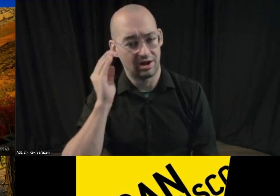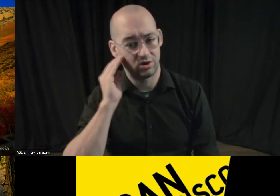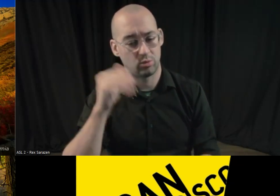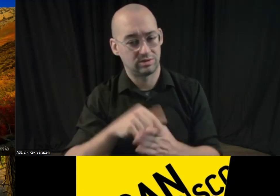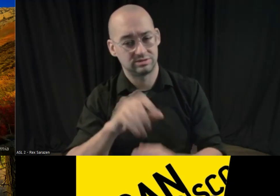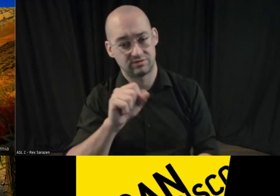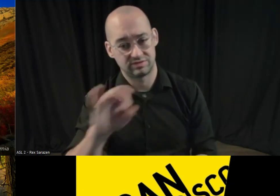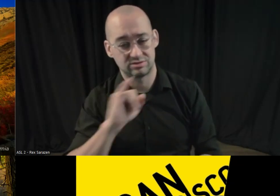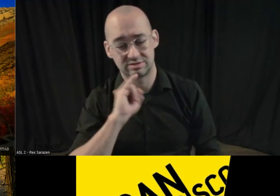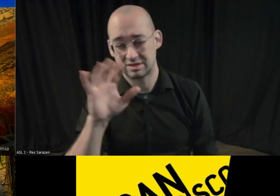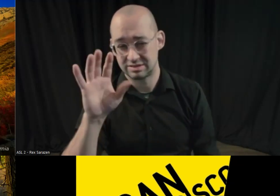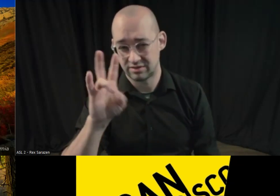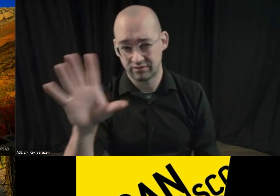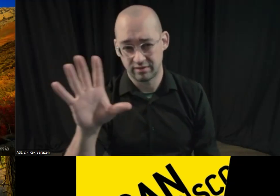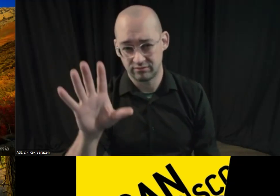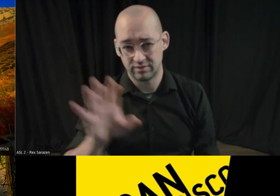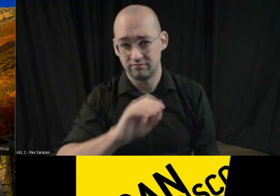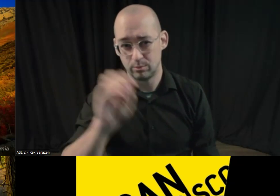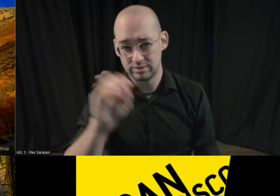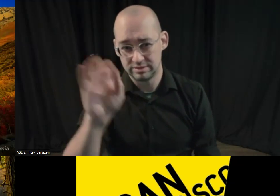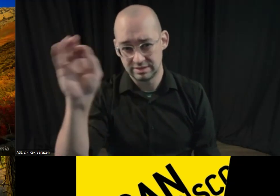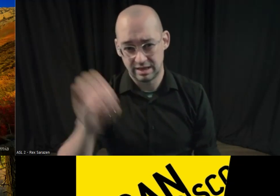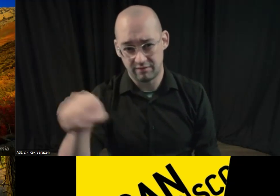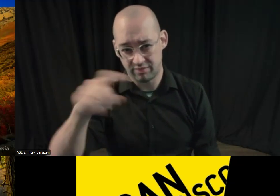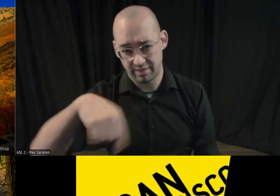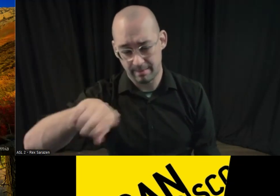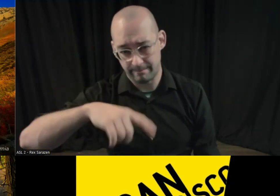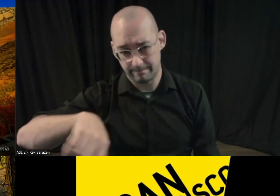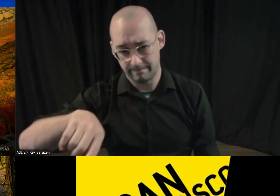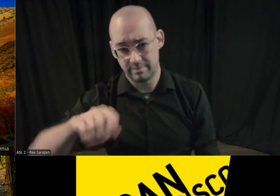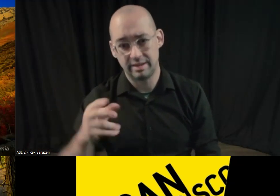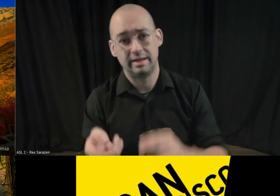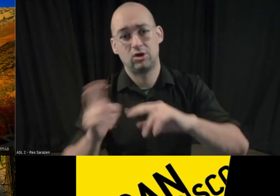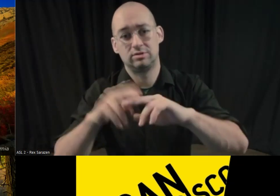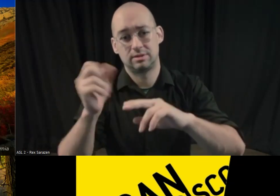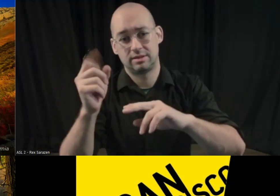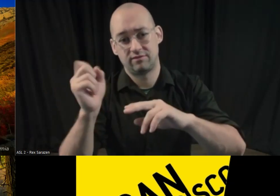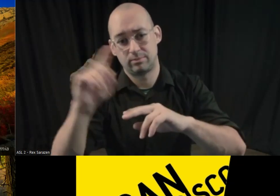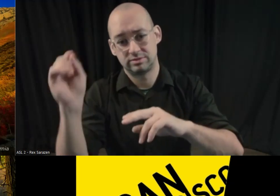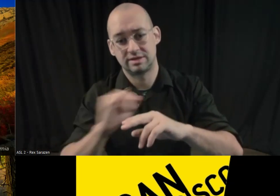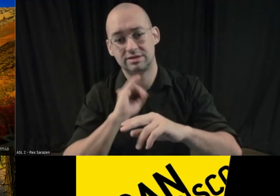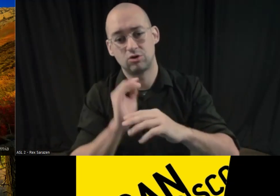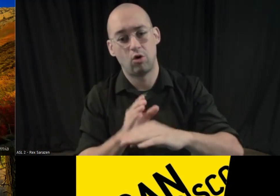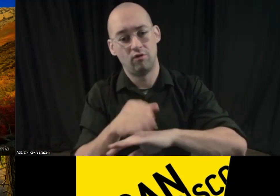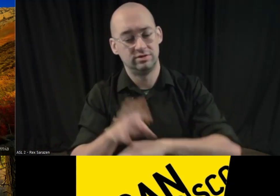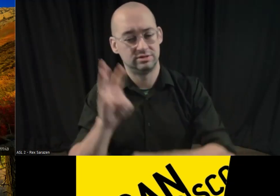75, and 50% of those, which is up 11% from 2023, are over the age of